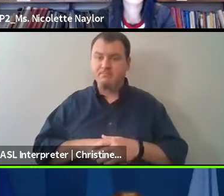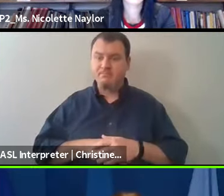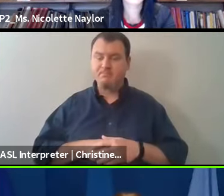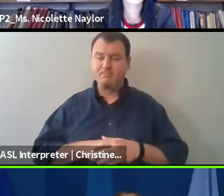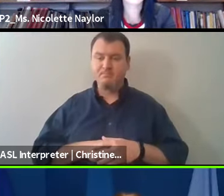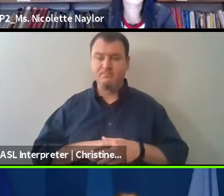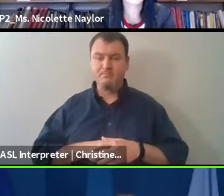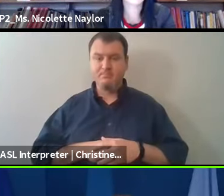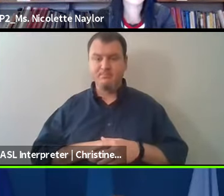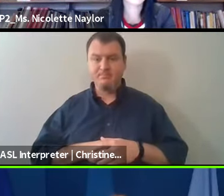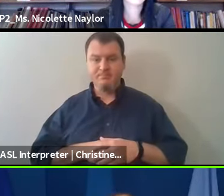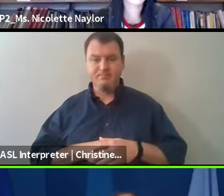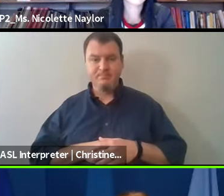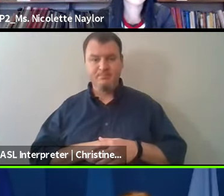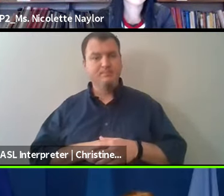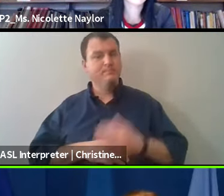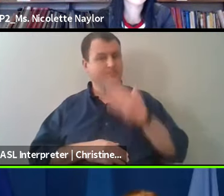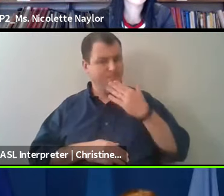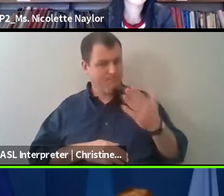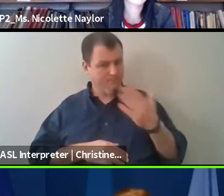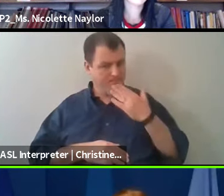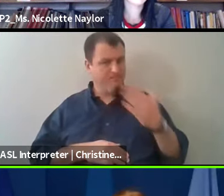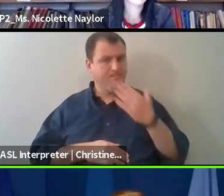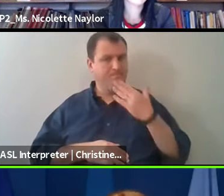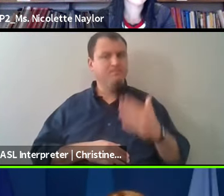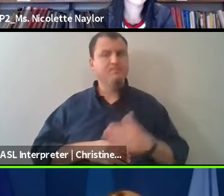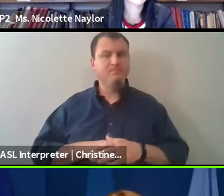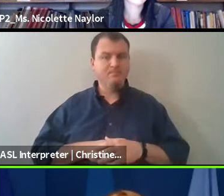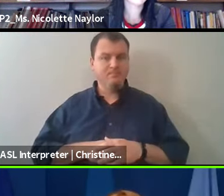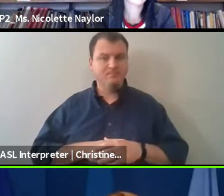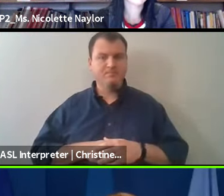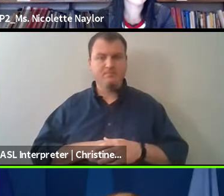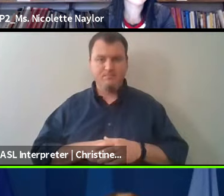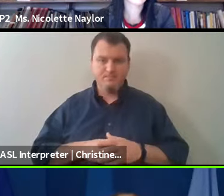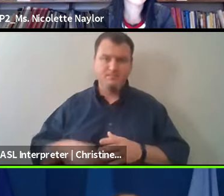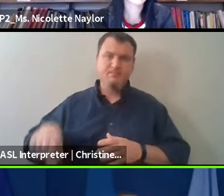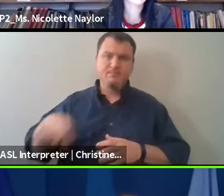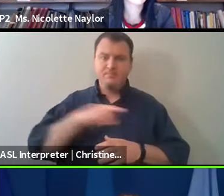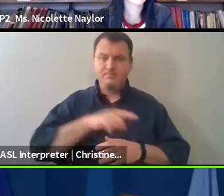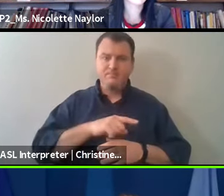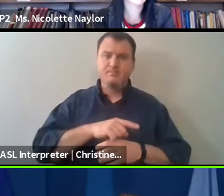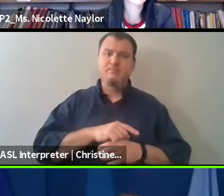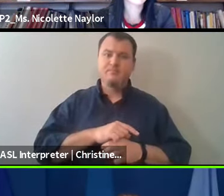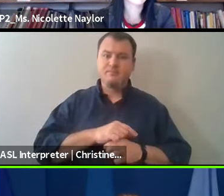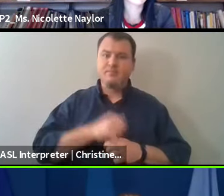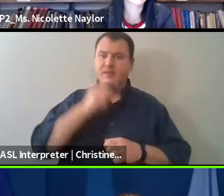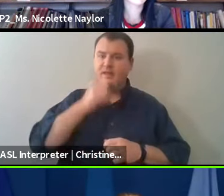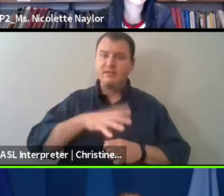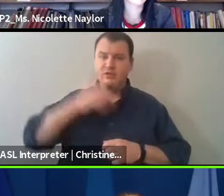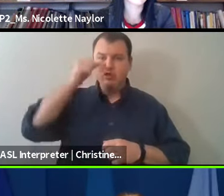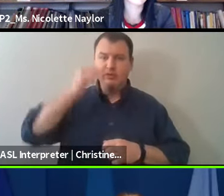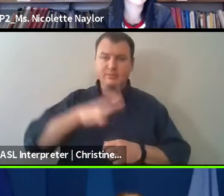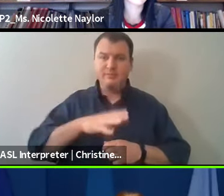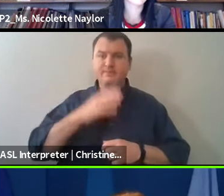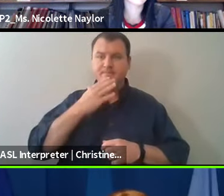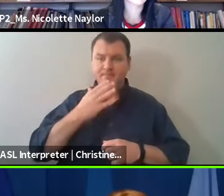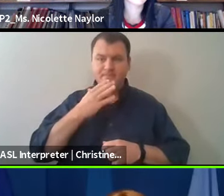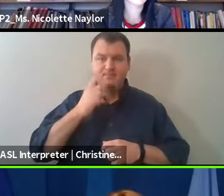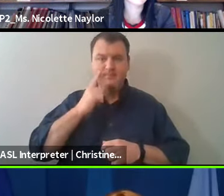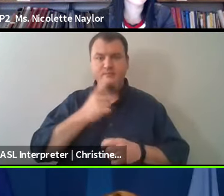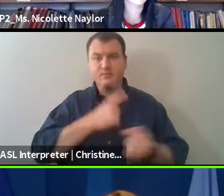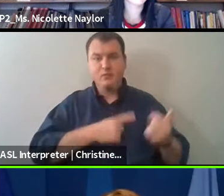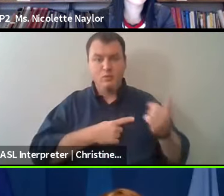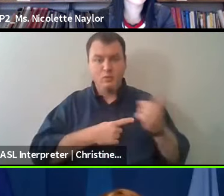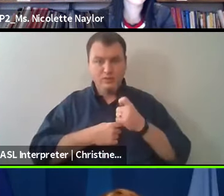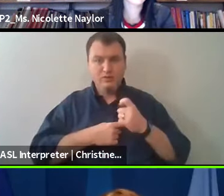Thank you so much, Excellencies, distinguished delegates, ladies and gentlemen. Thank you for this question.